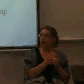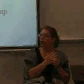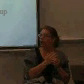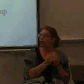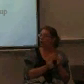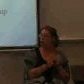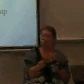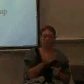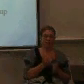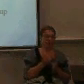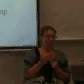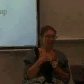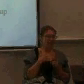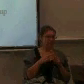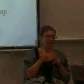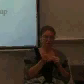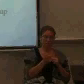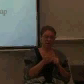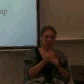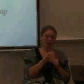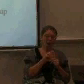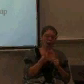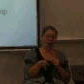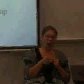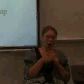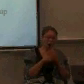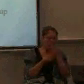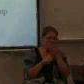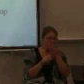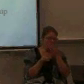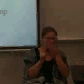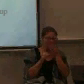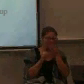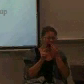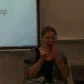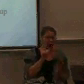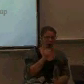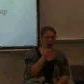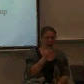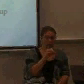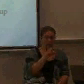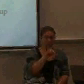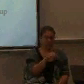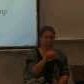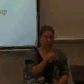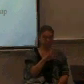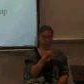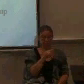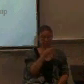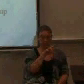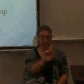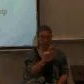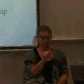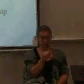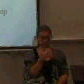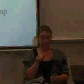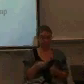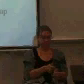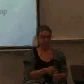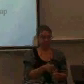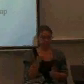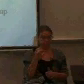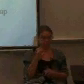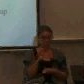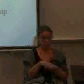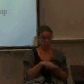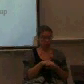Most species have only very few morphologies. So taxonomy of bacteria has been based even